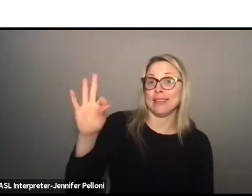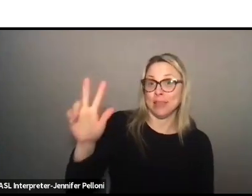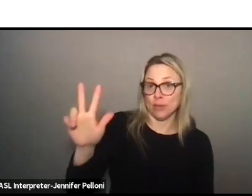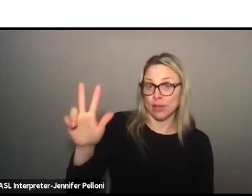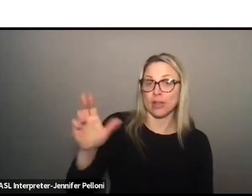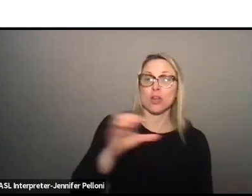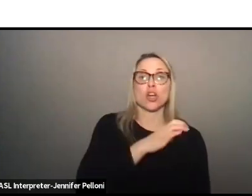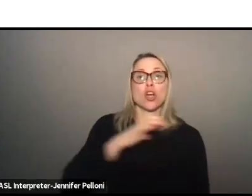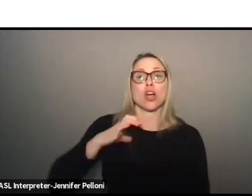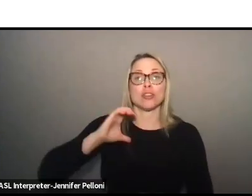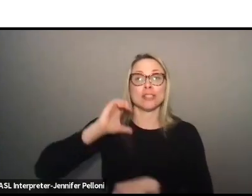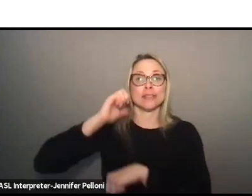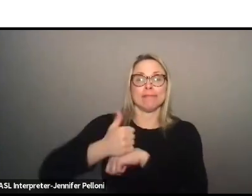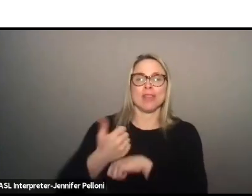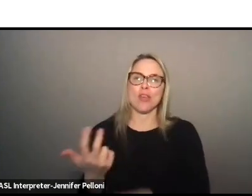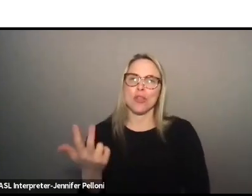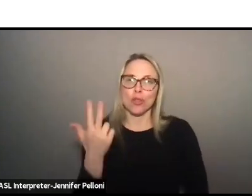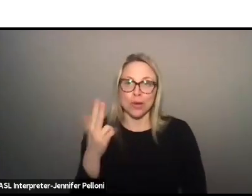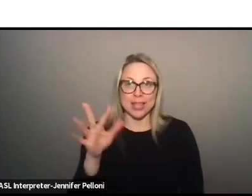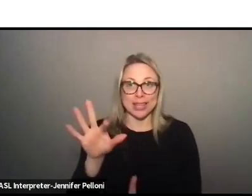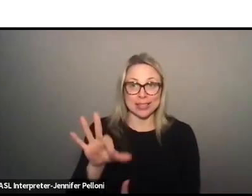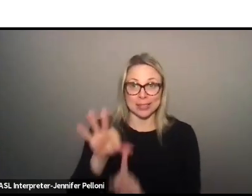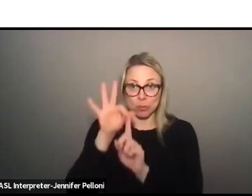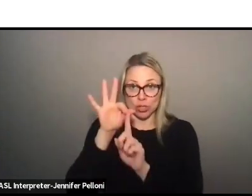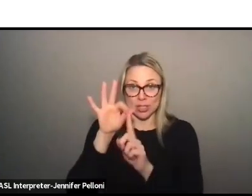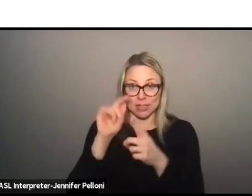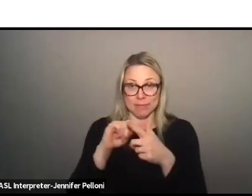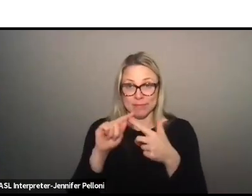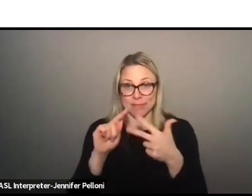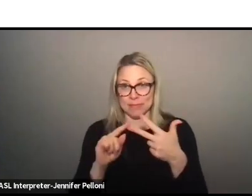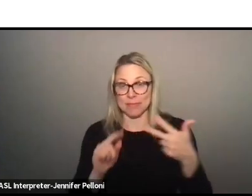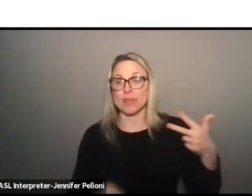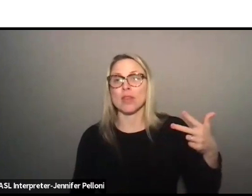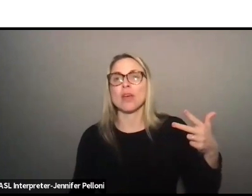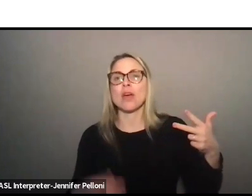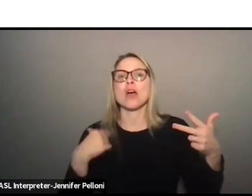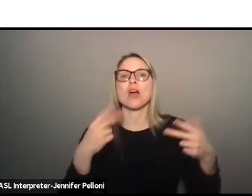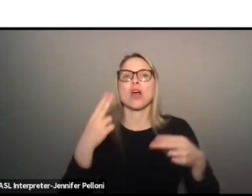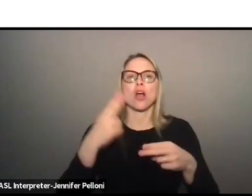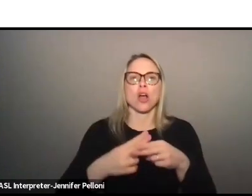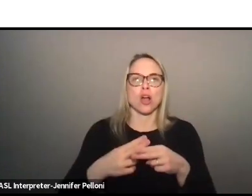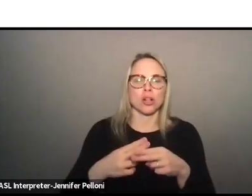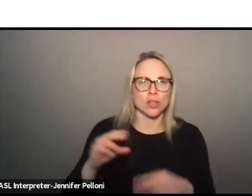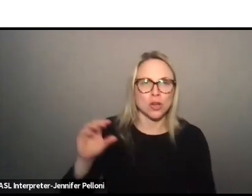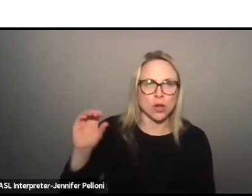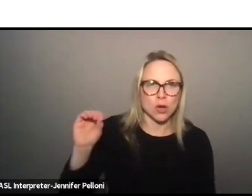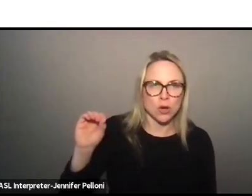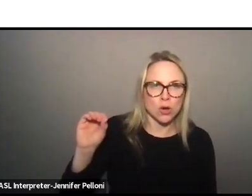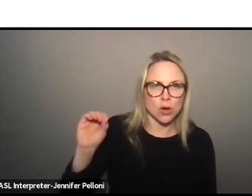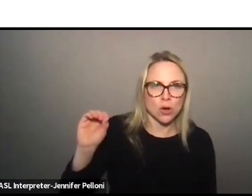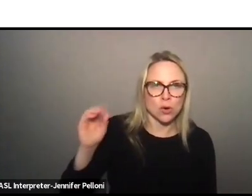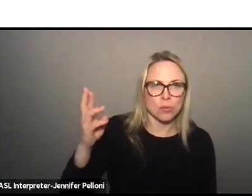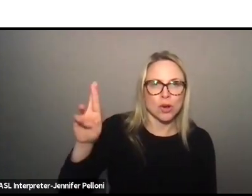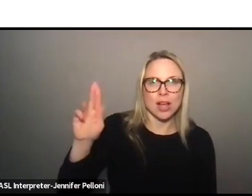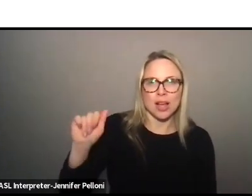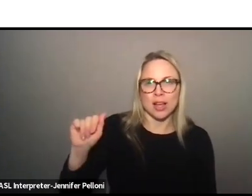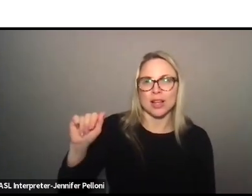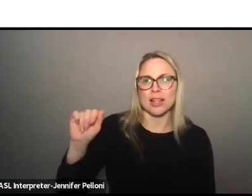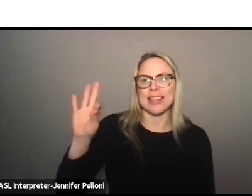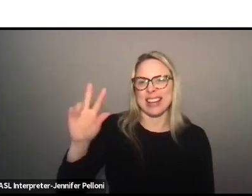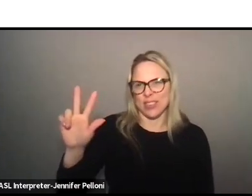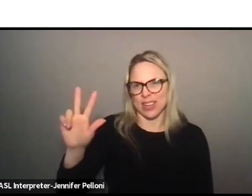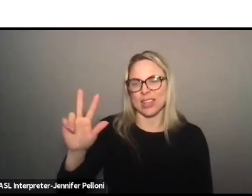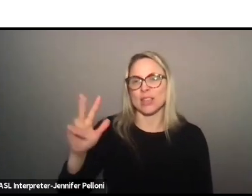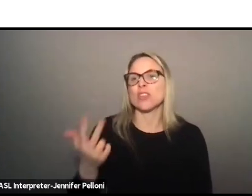created three exceptions, and they called it the Ober 93. So those three exceptions to